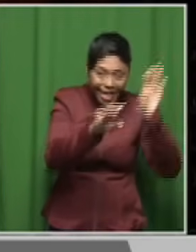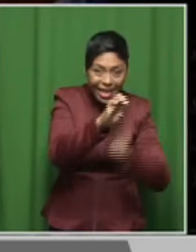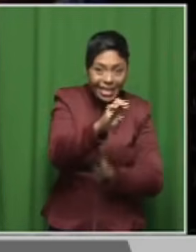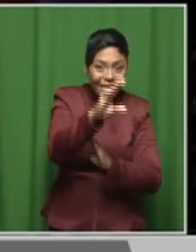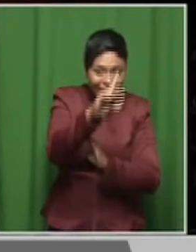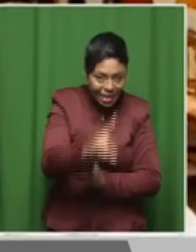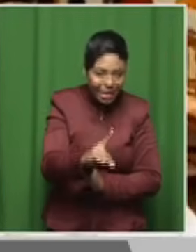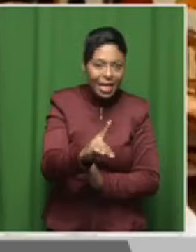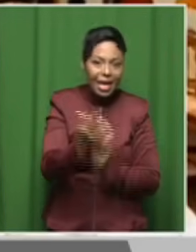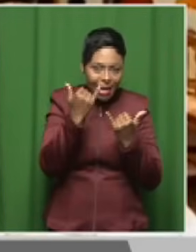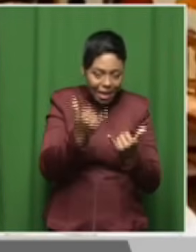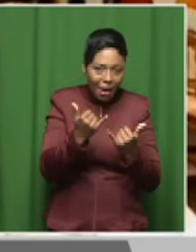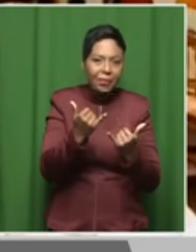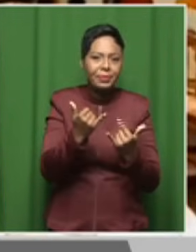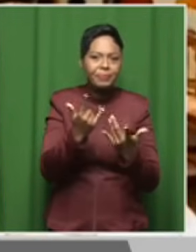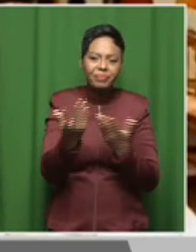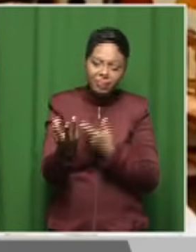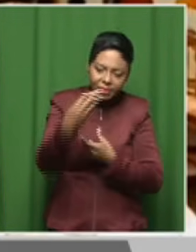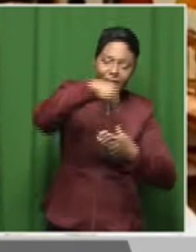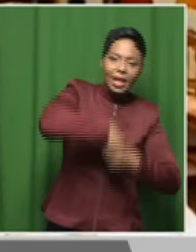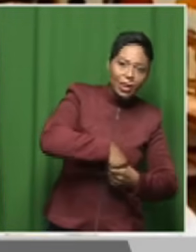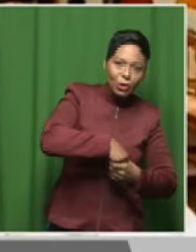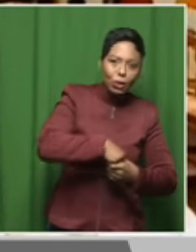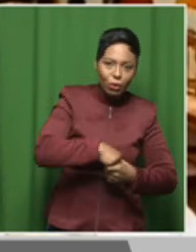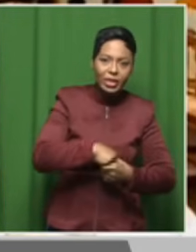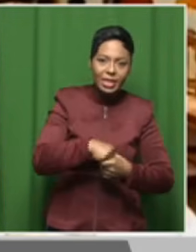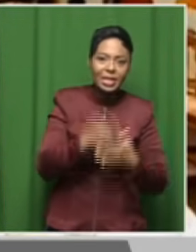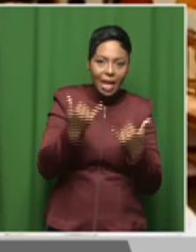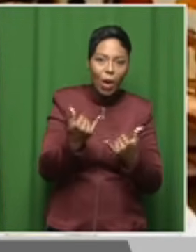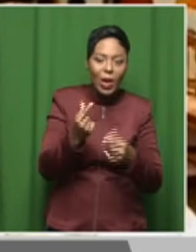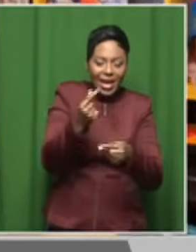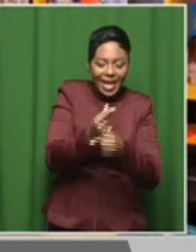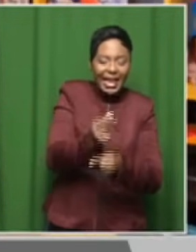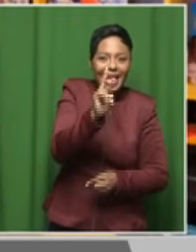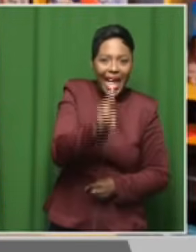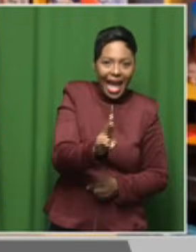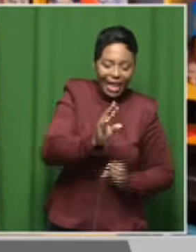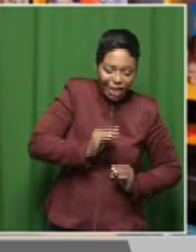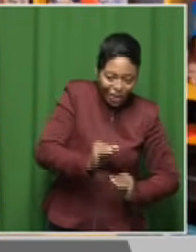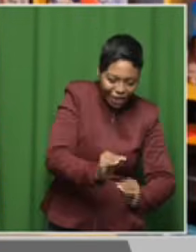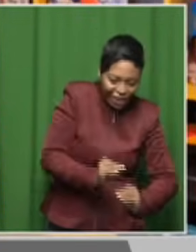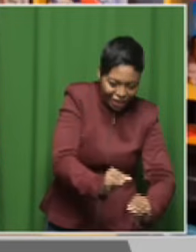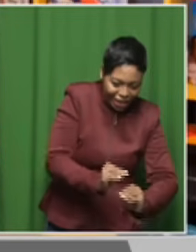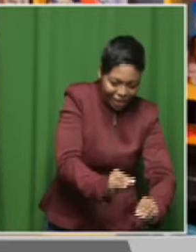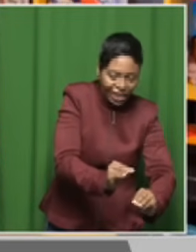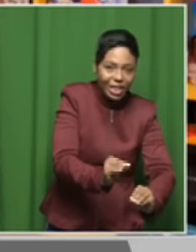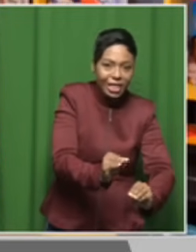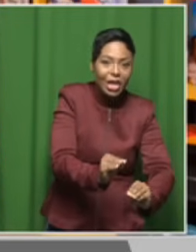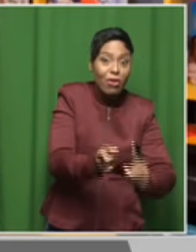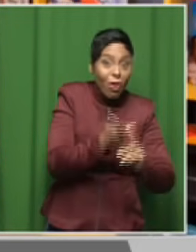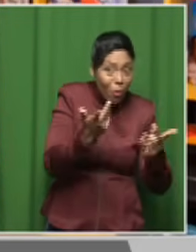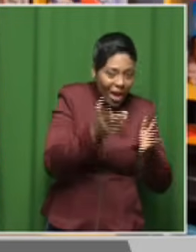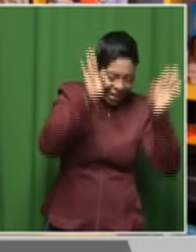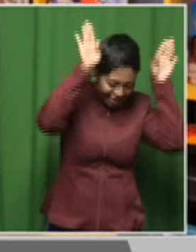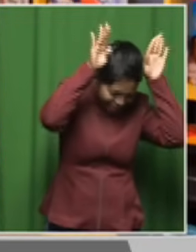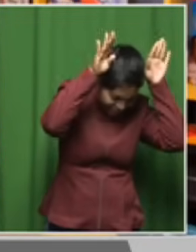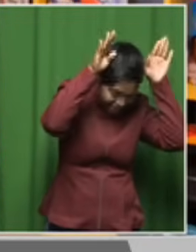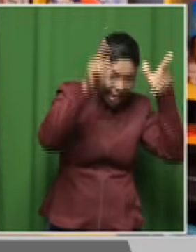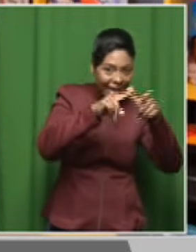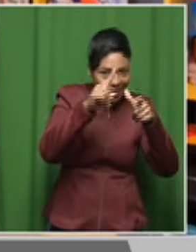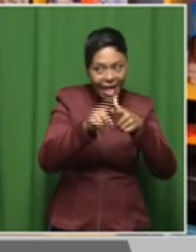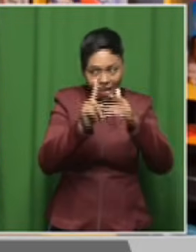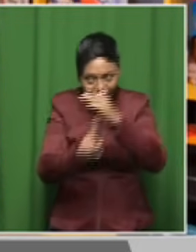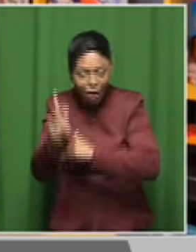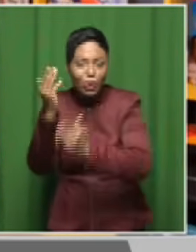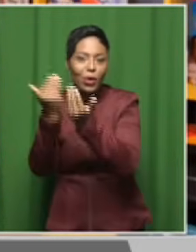or to include in their offering grade R teaching. And again, it goes back to training. Many of these women have decades